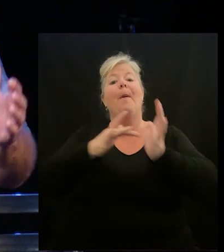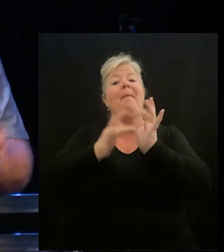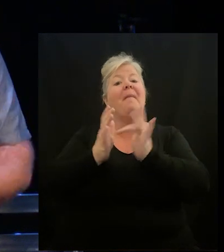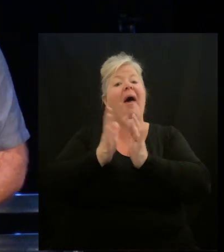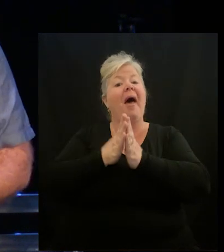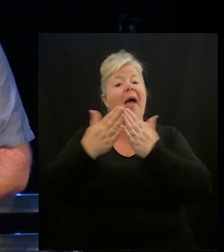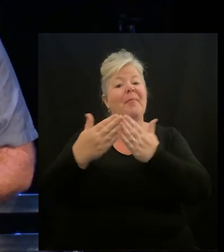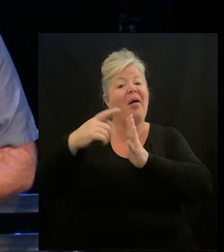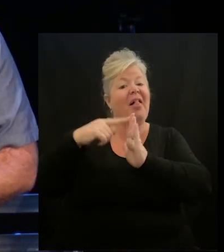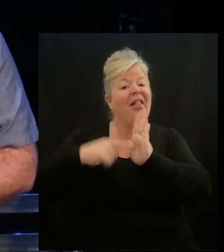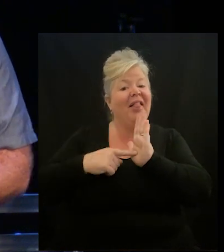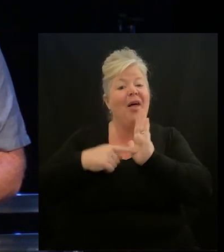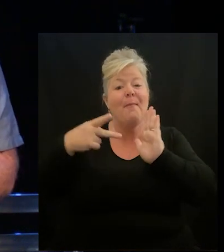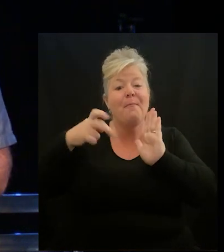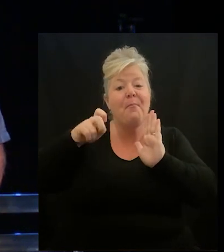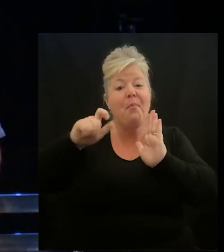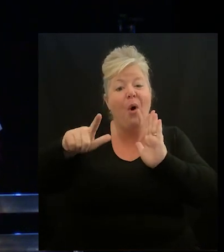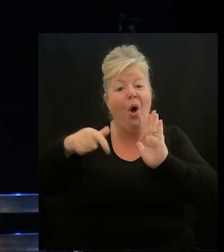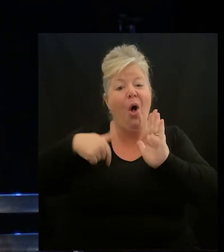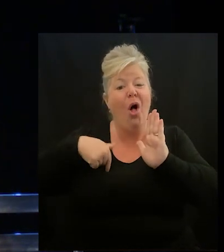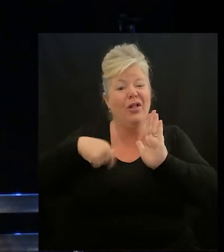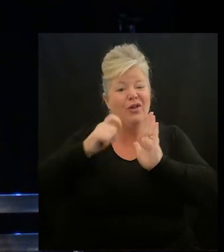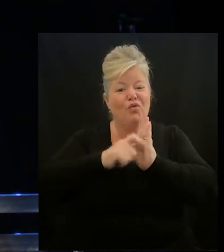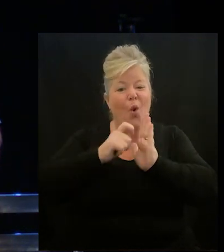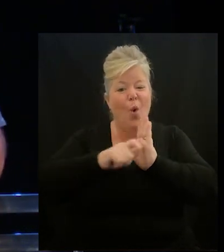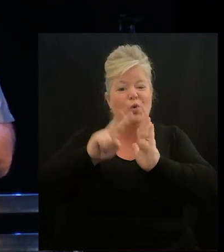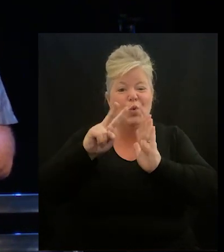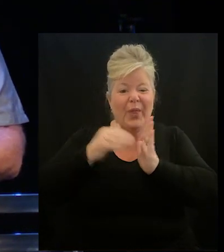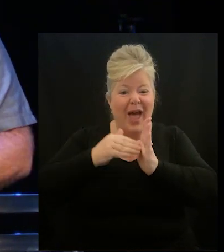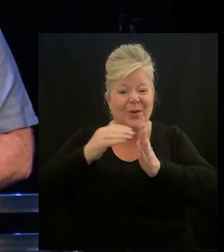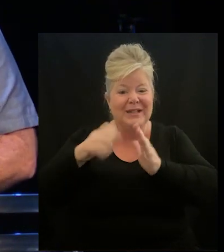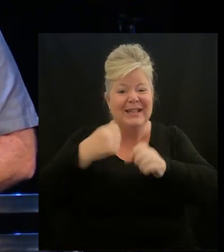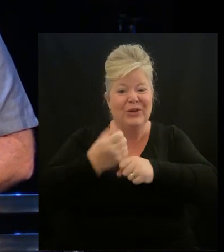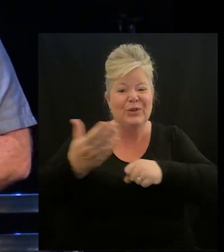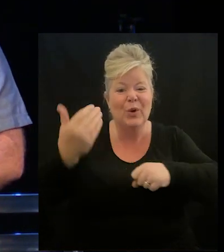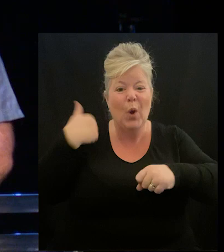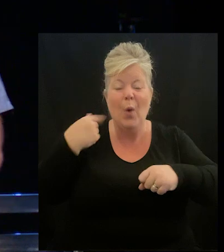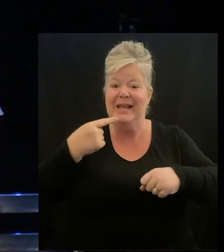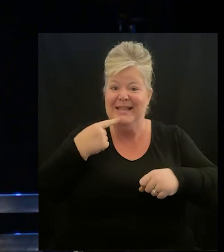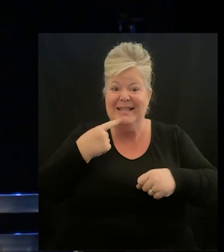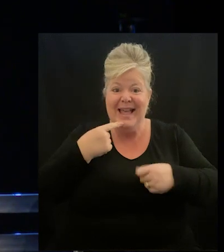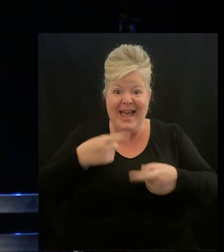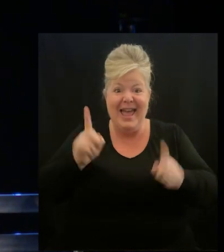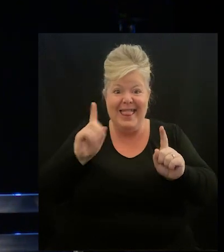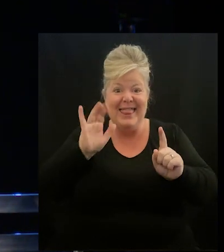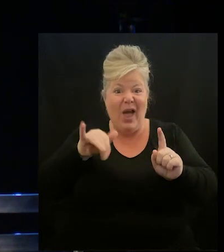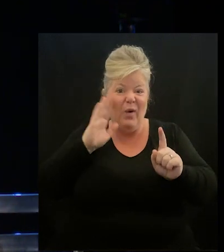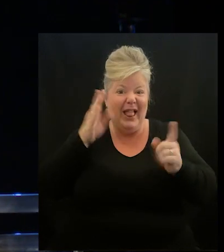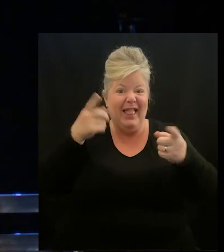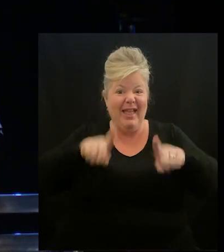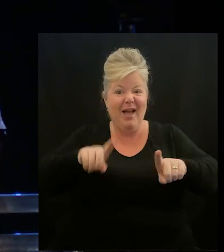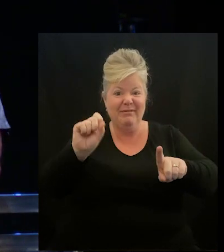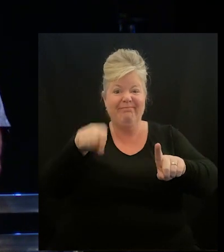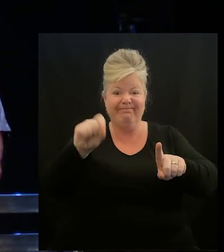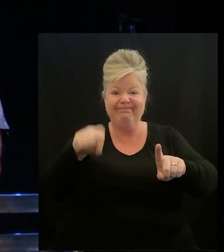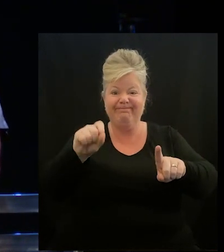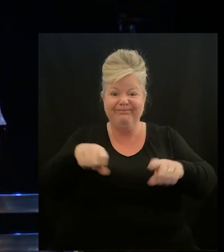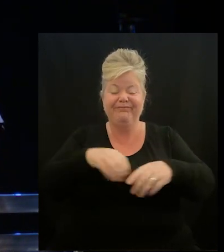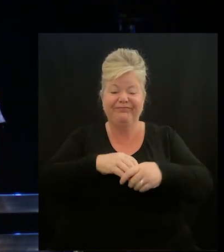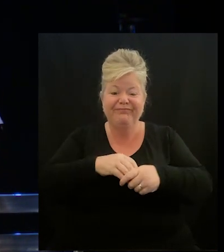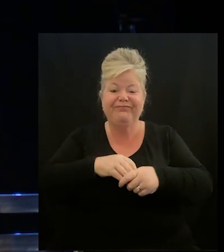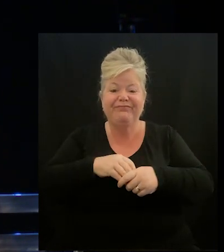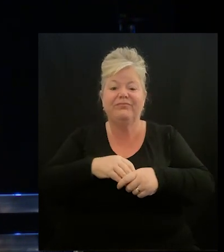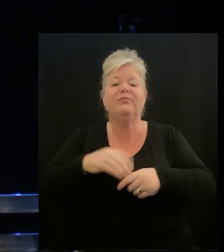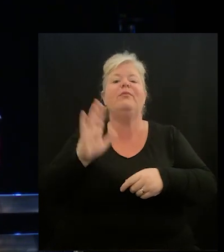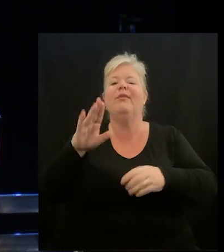writing more than 2,000 years ago, said that this very thing would happen even when it comes to Scripture